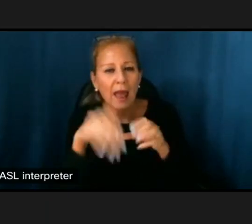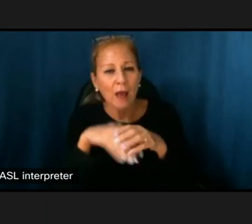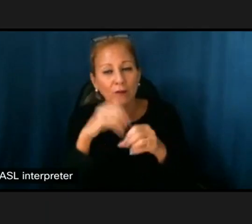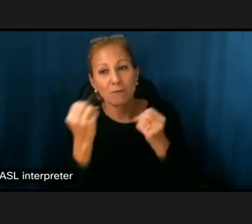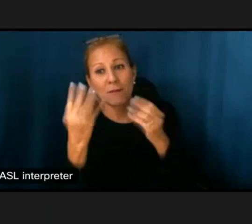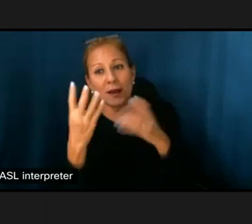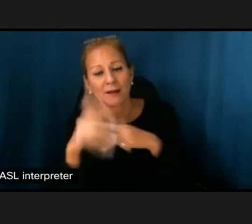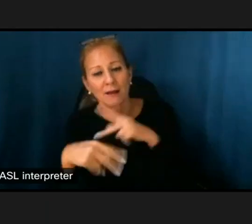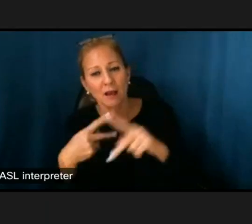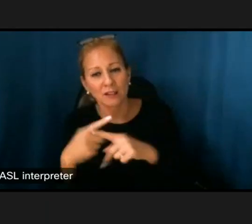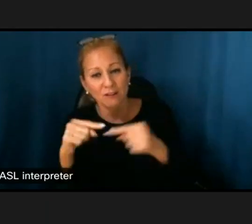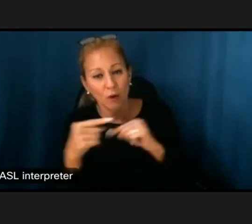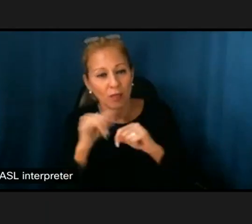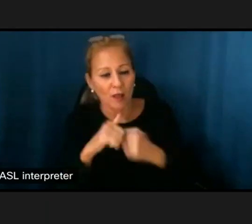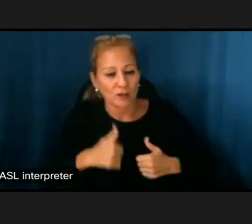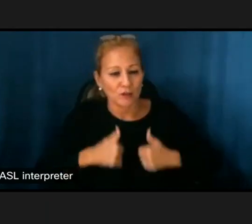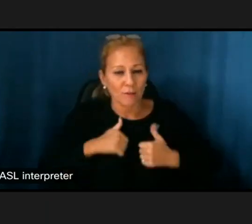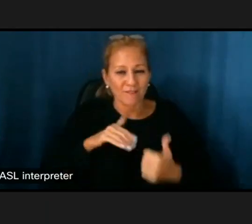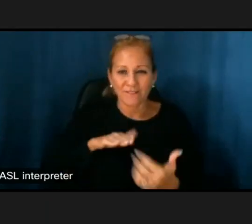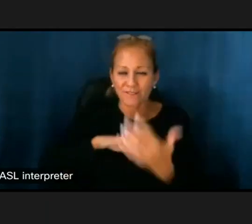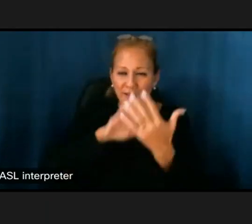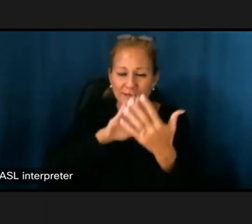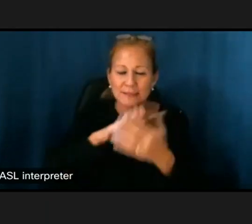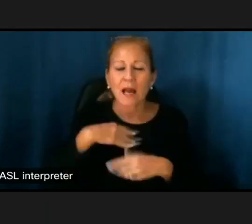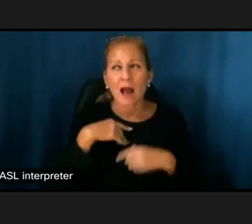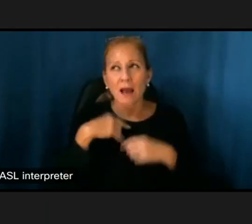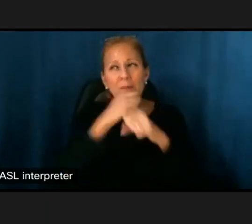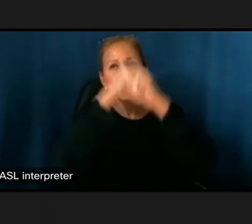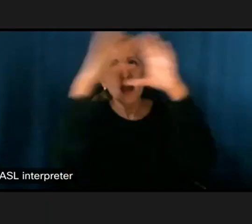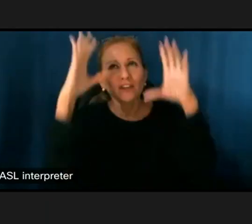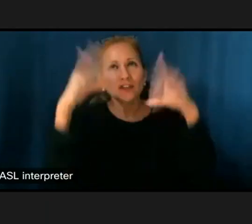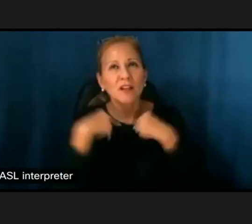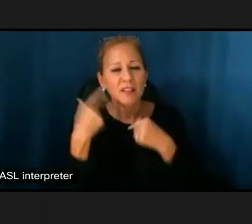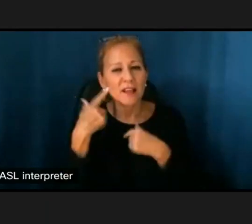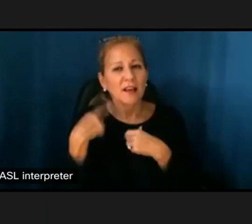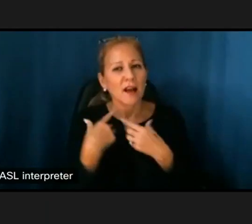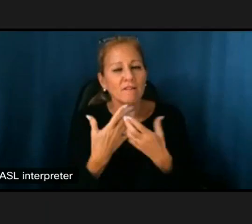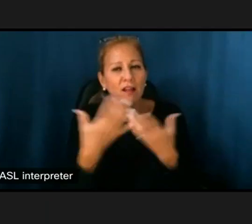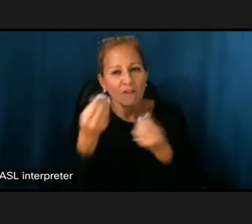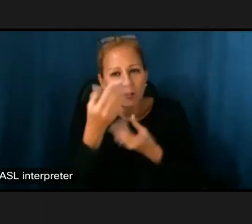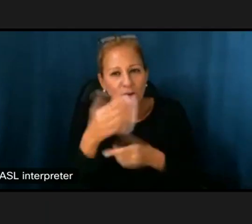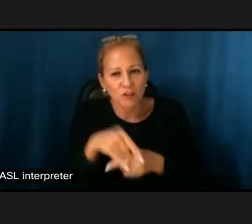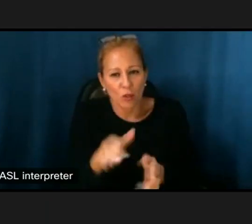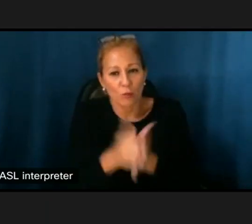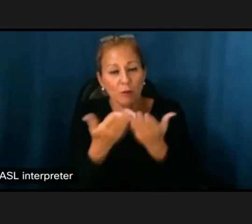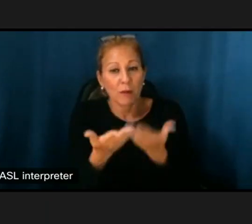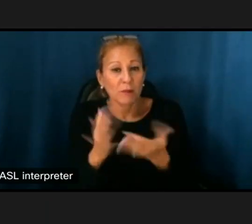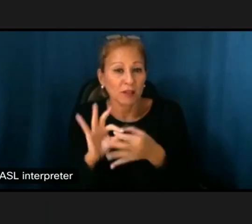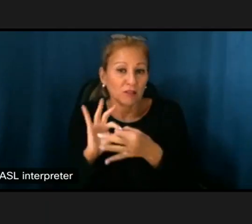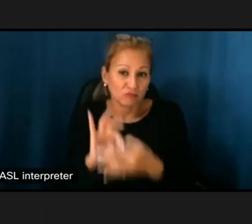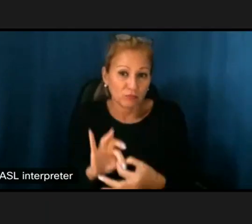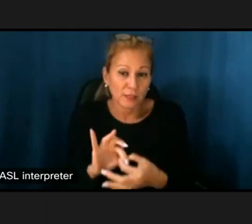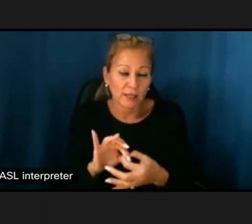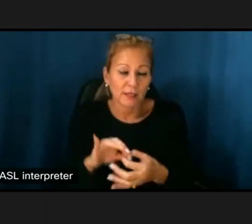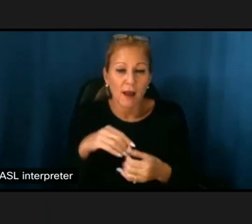have faced. I imagine that there would be a lot in those books that might be relevant. I